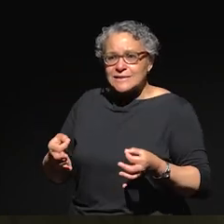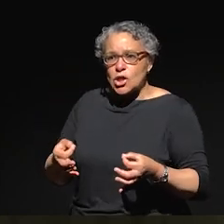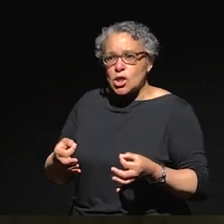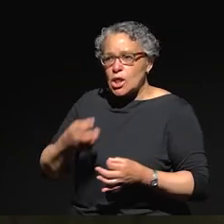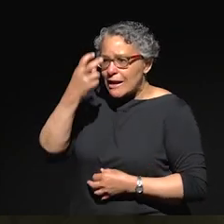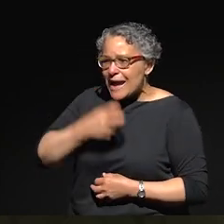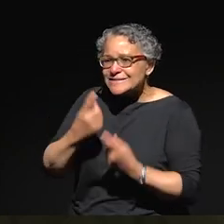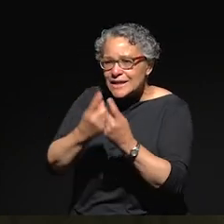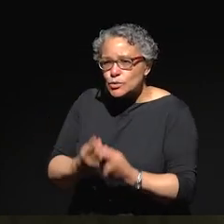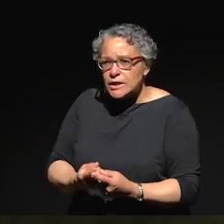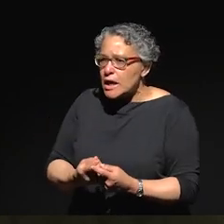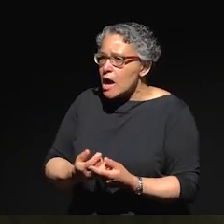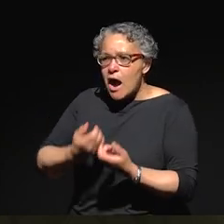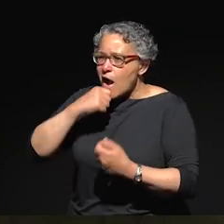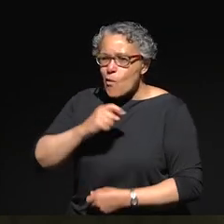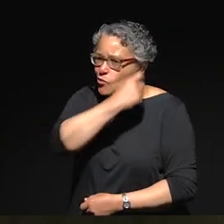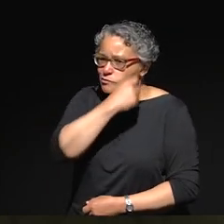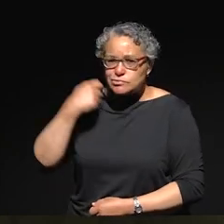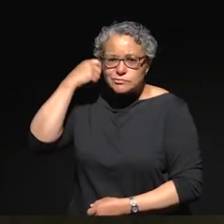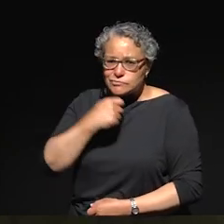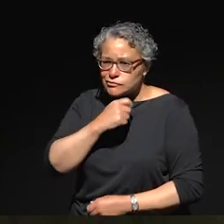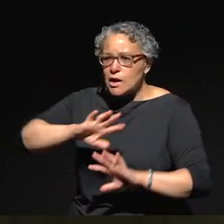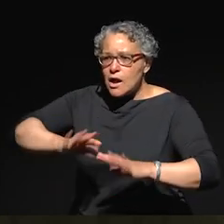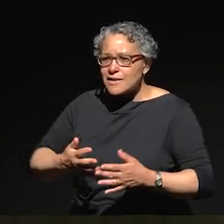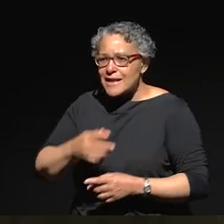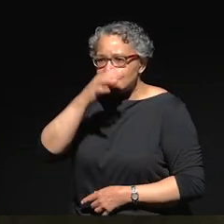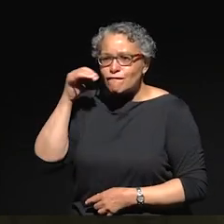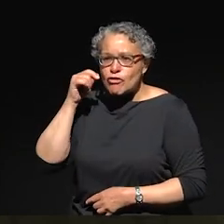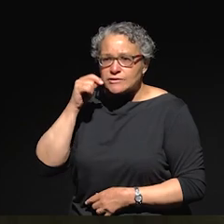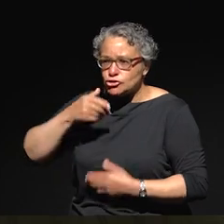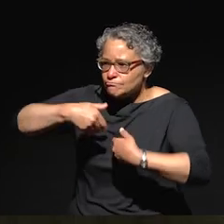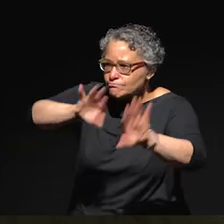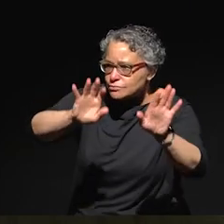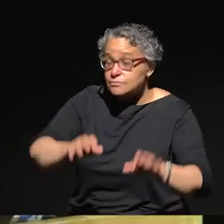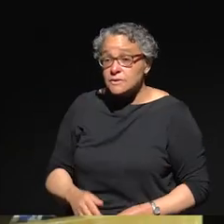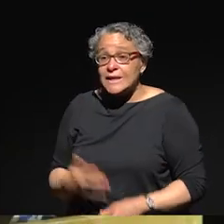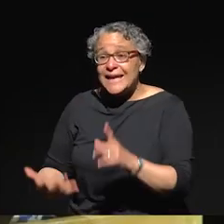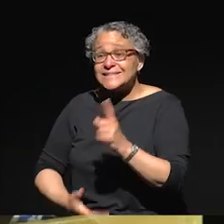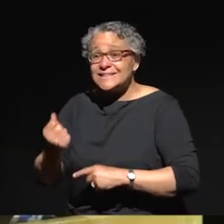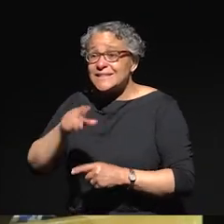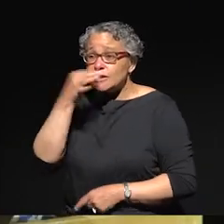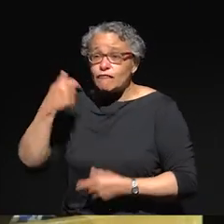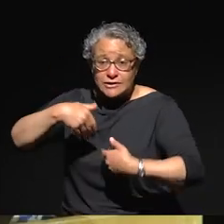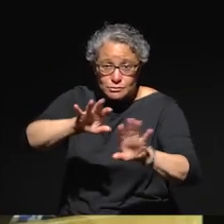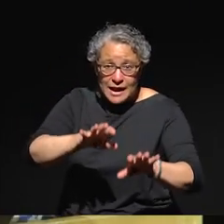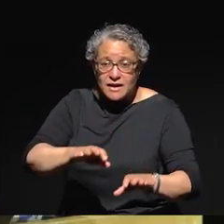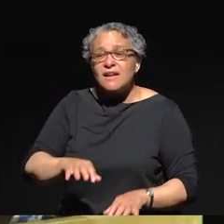would not cut his beard until the French were expelled from the Italian peninsula, which he actually succeeded in doing very briefly. They came back, but